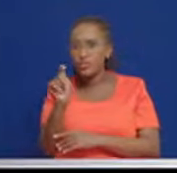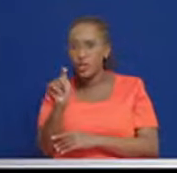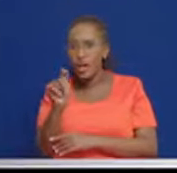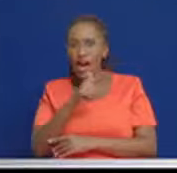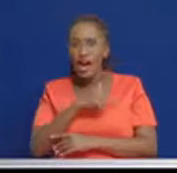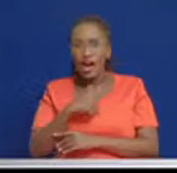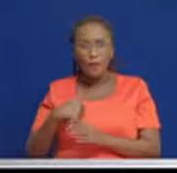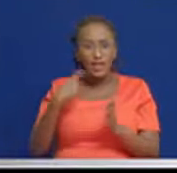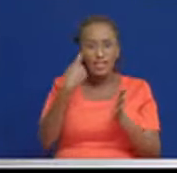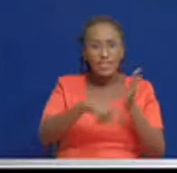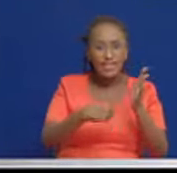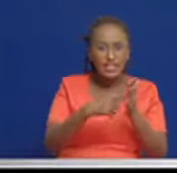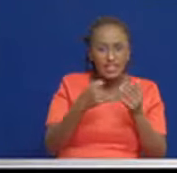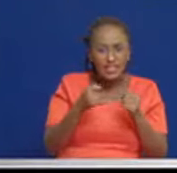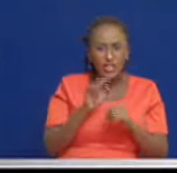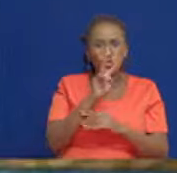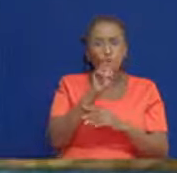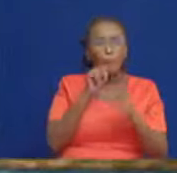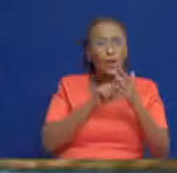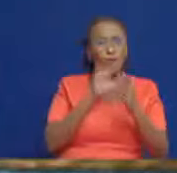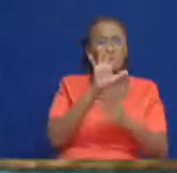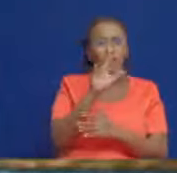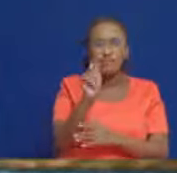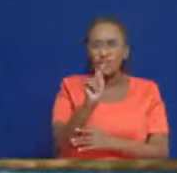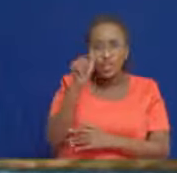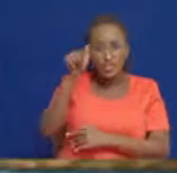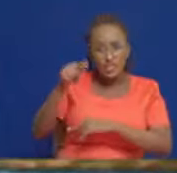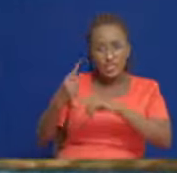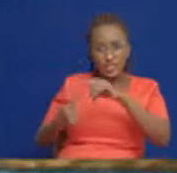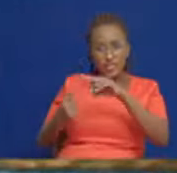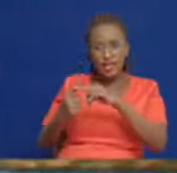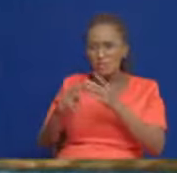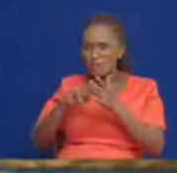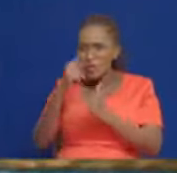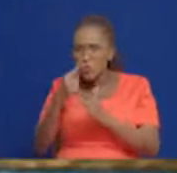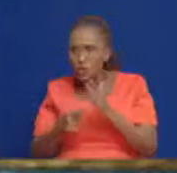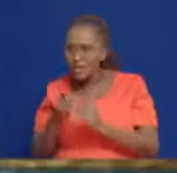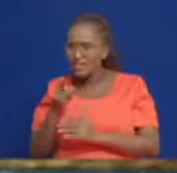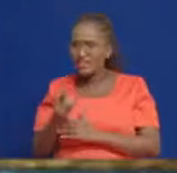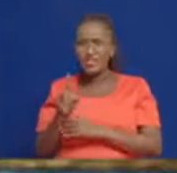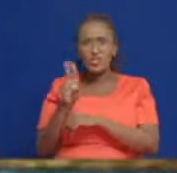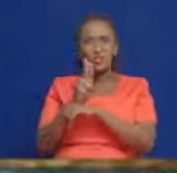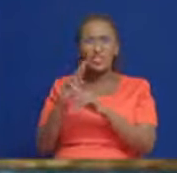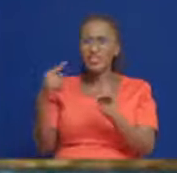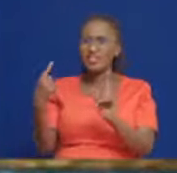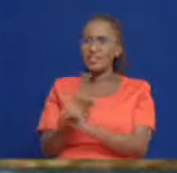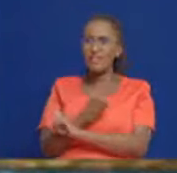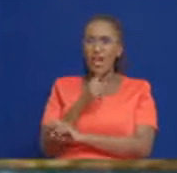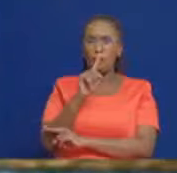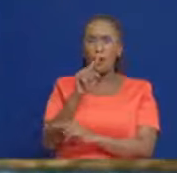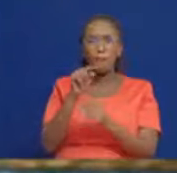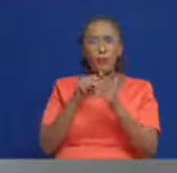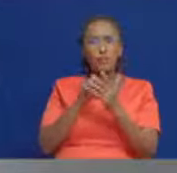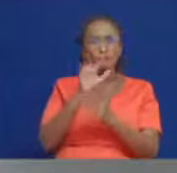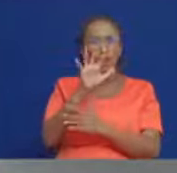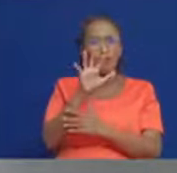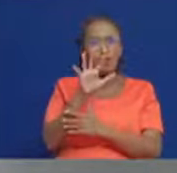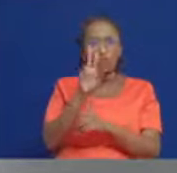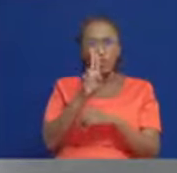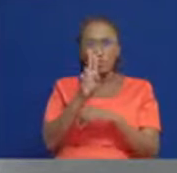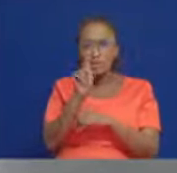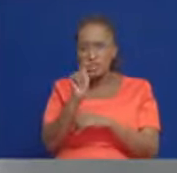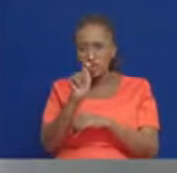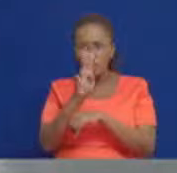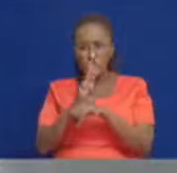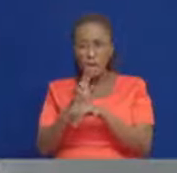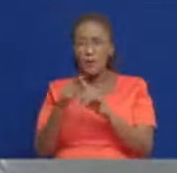we are struggling to get 2.5 trillion this year. That means that extra difference of 1.5, they don't want to tell